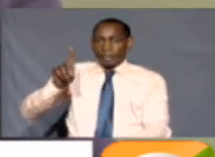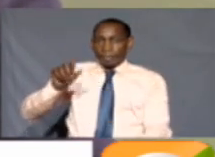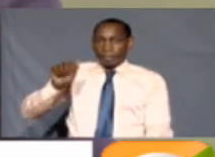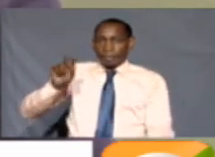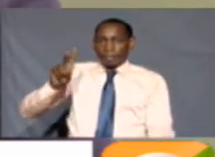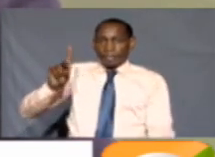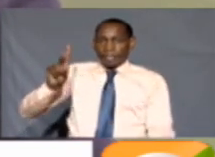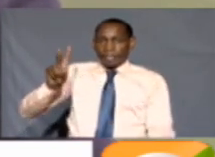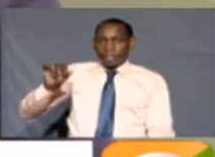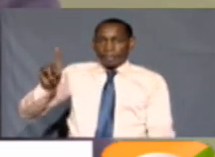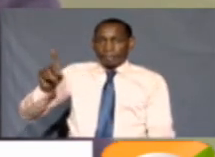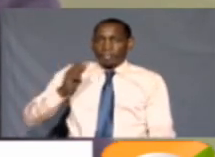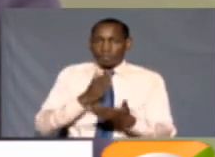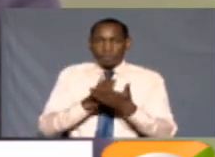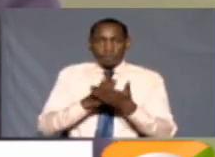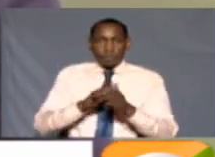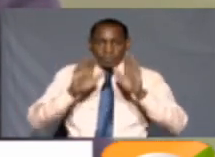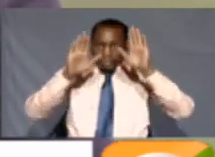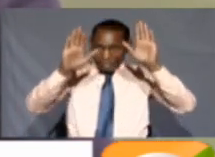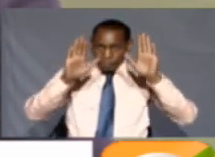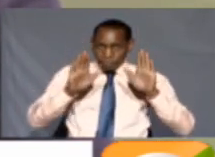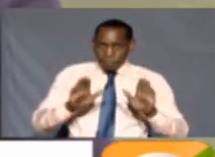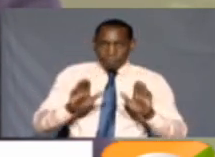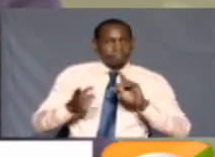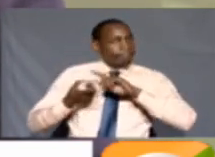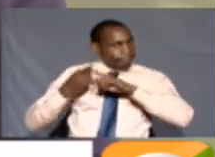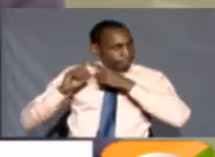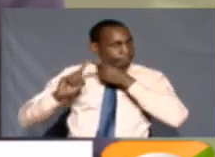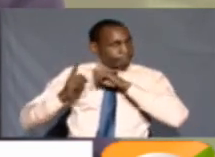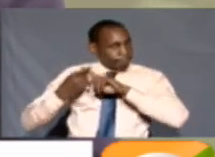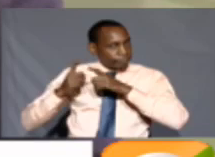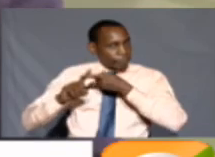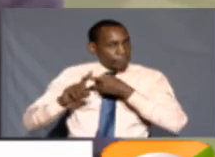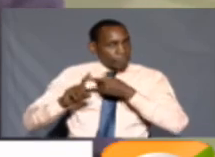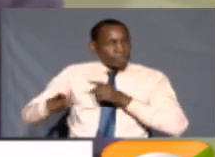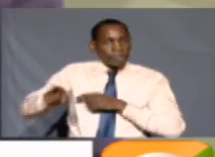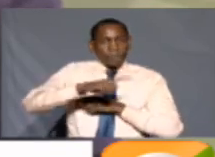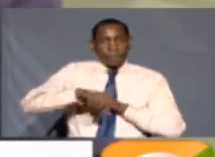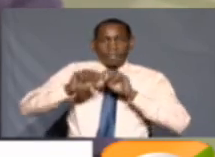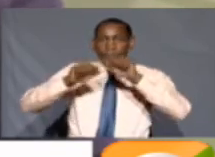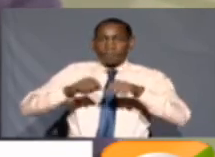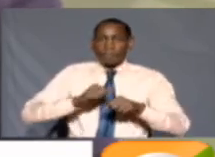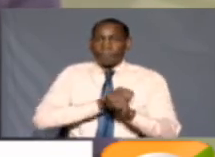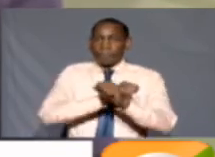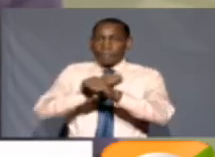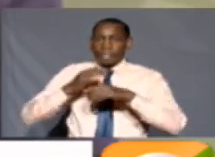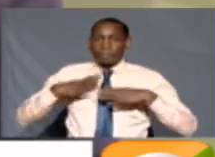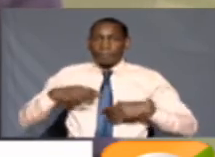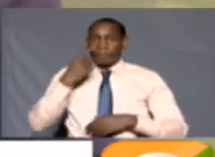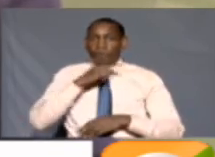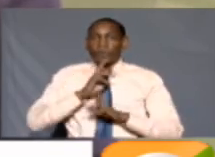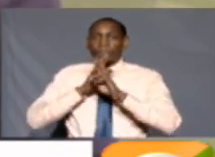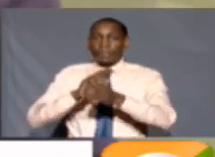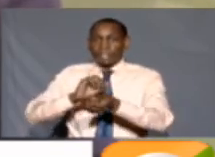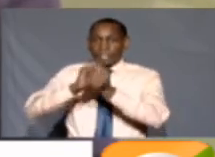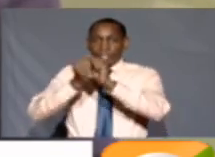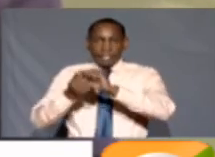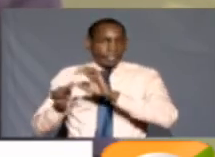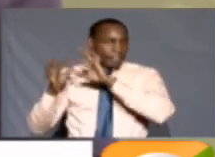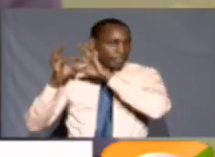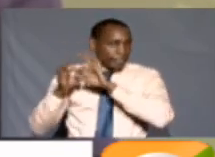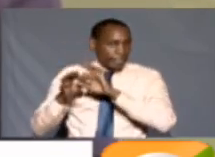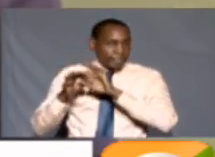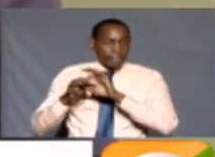important one for us to think about. So we would protect whistleblowers by changing that culture. I think